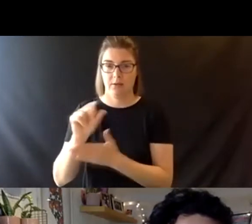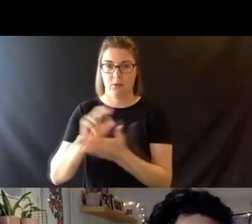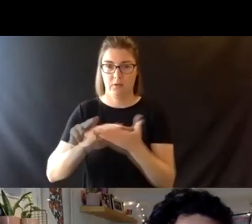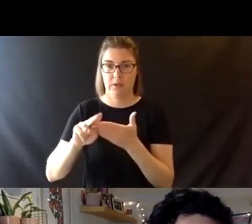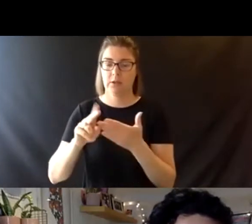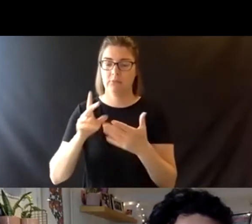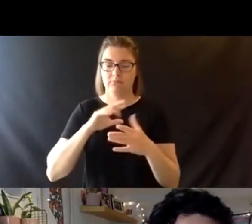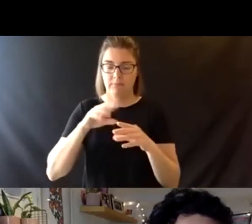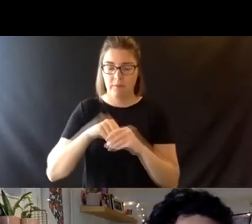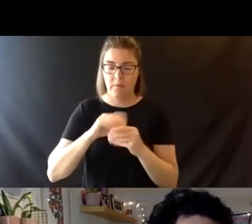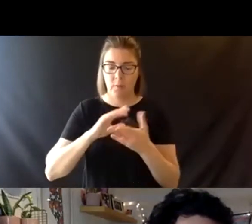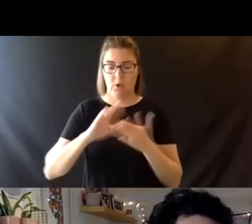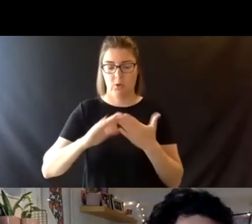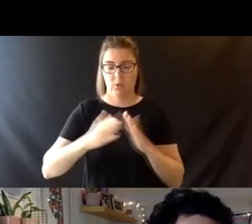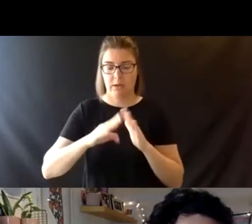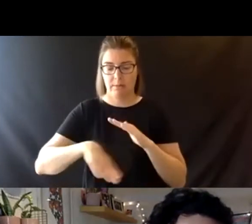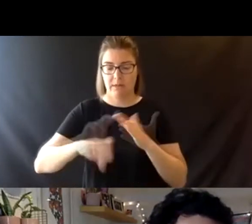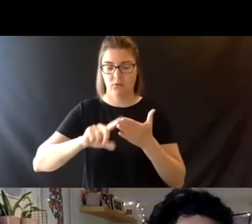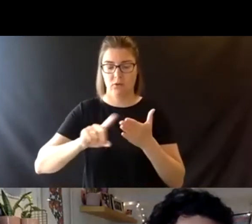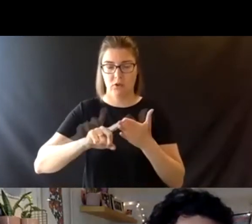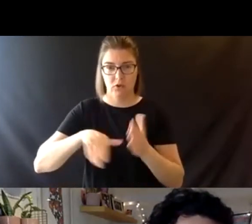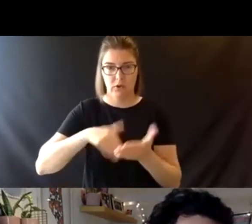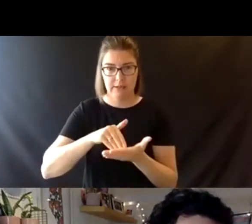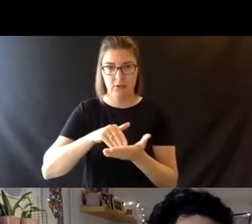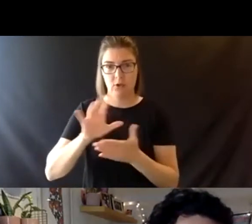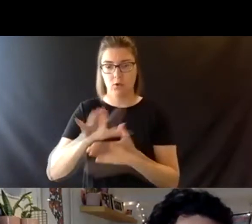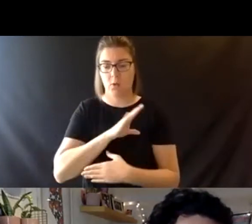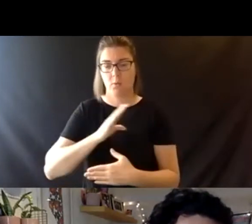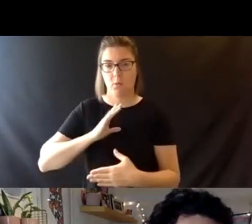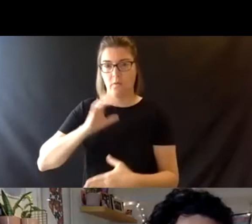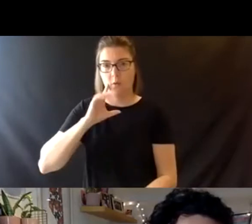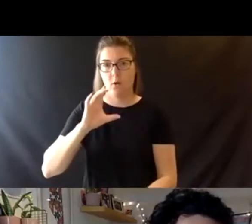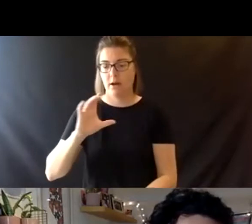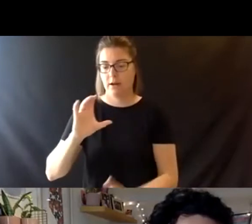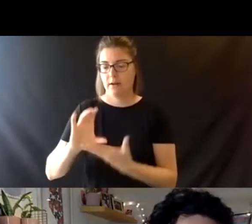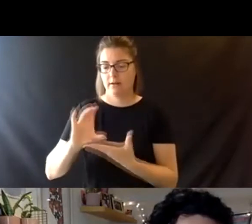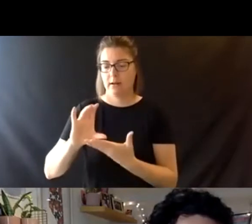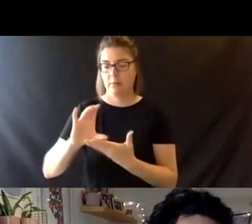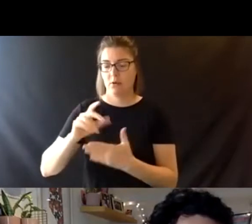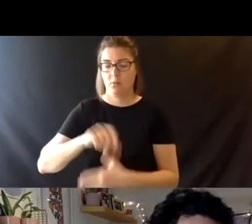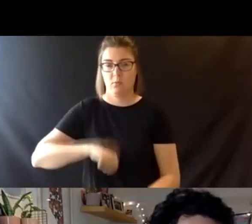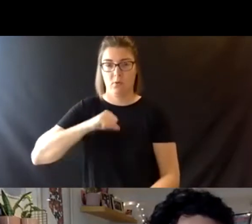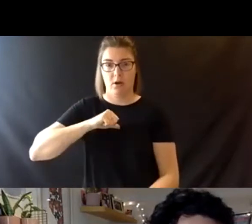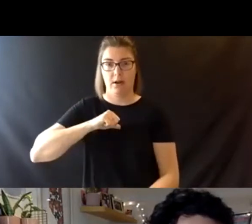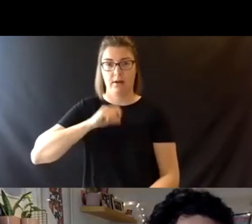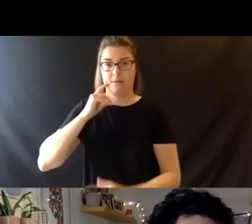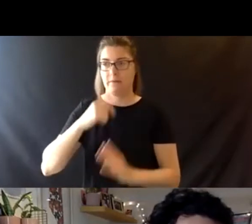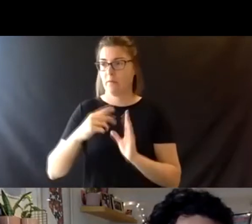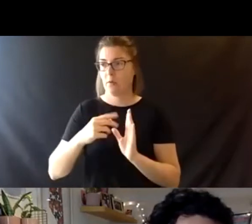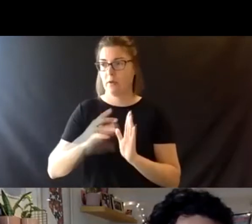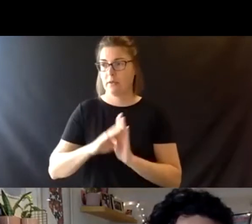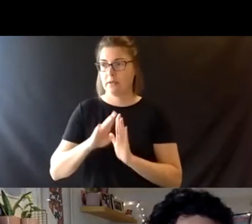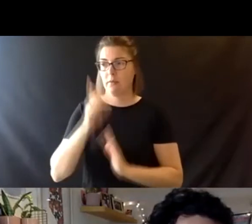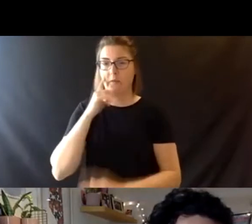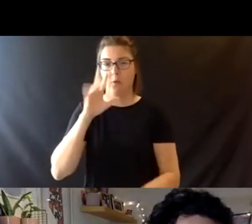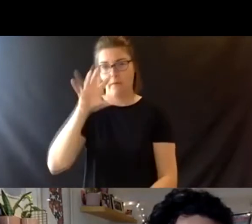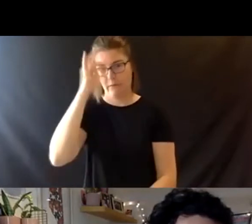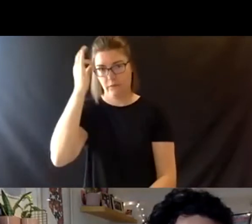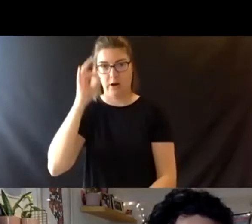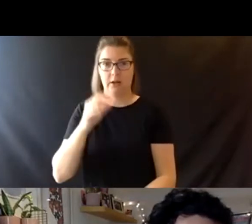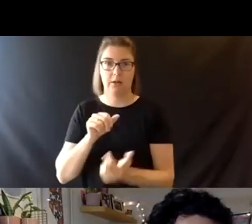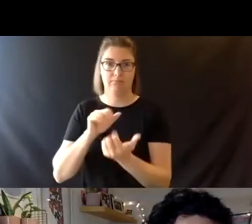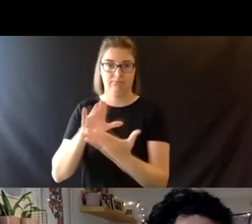Community-Based Research Center and also serves on the board of Capital Pride as the Director of Francophone Affairs. Over to